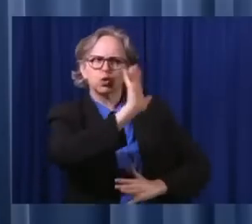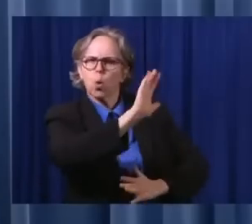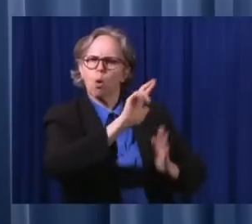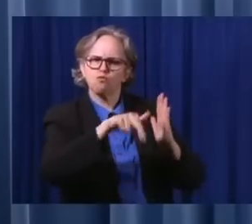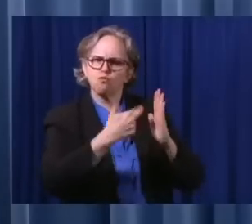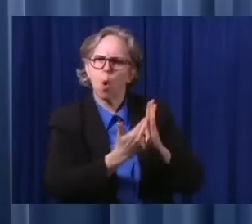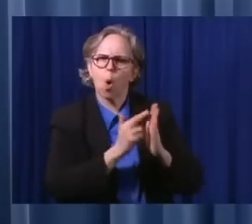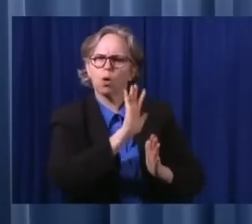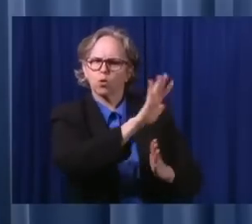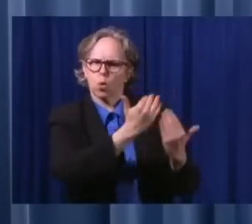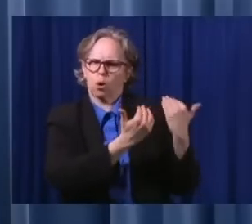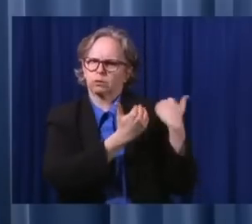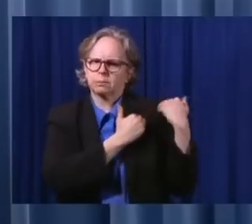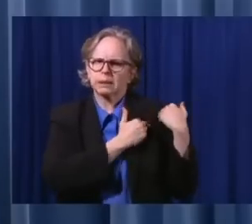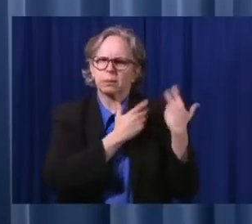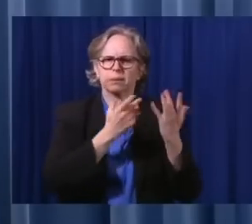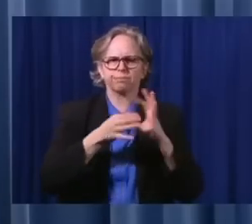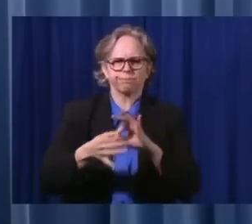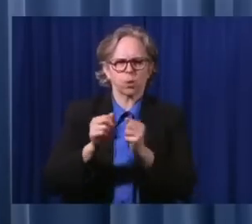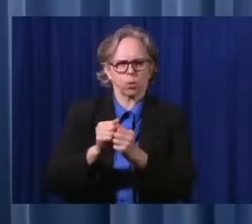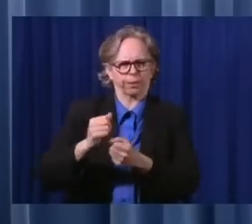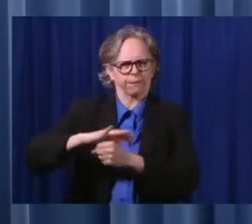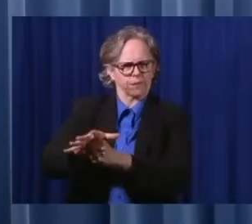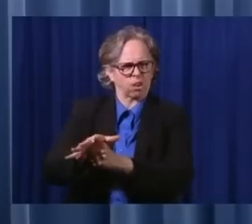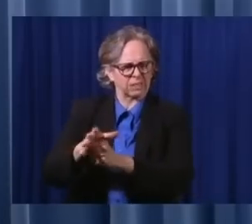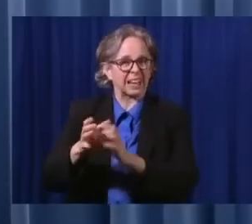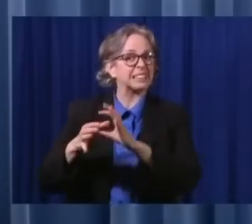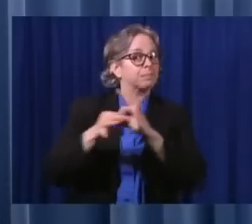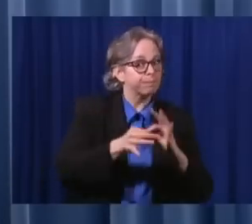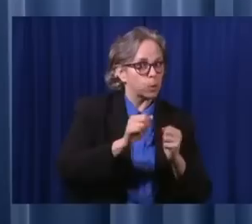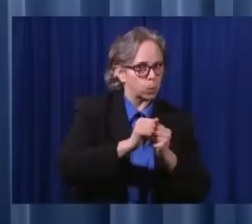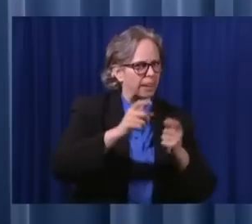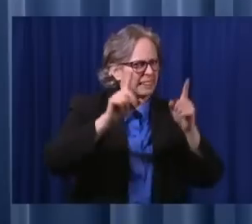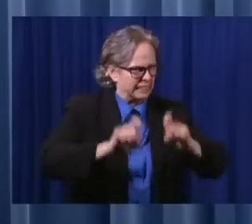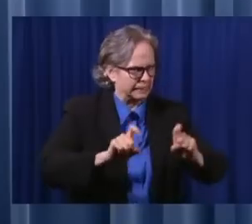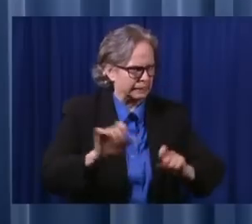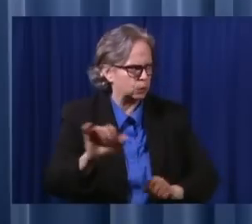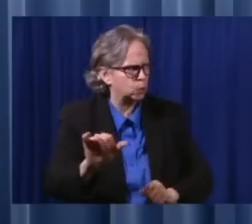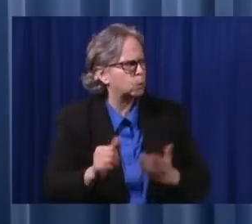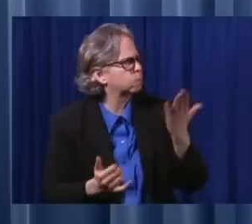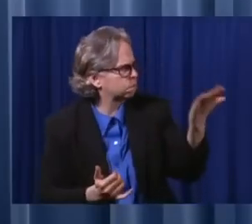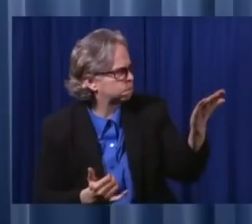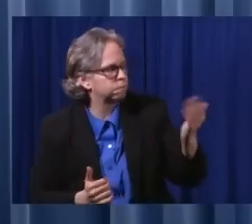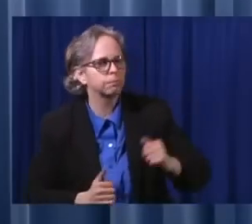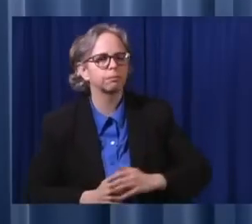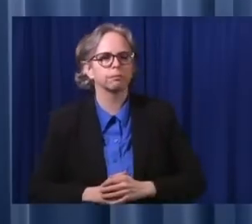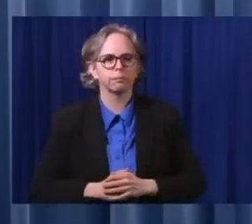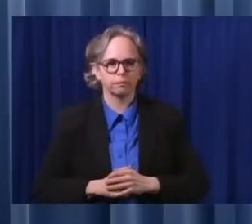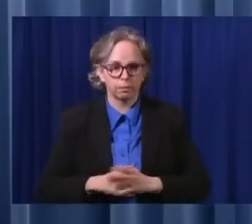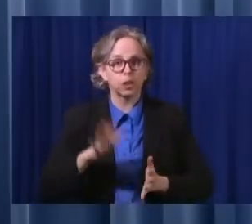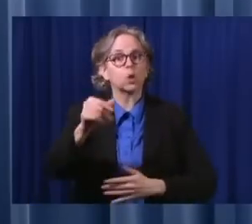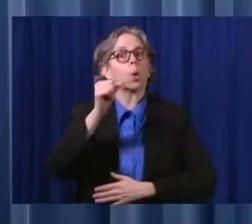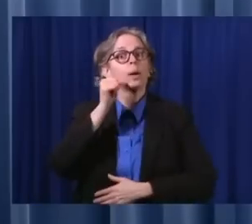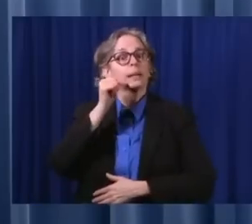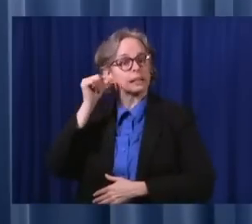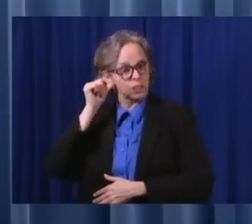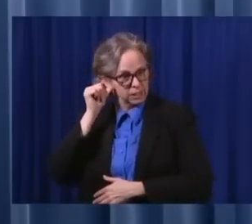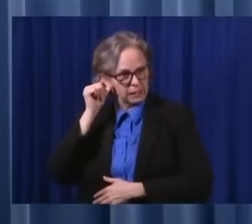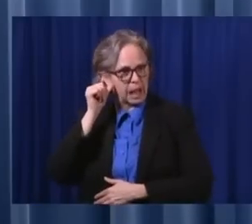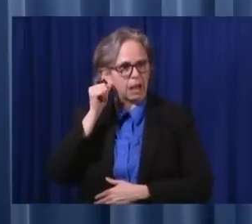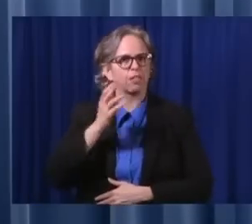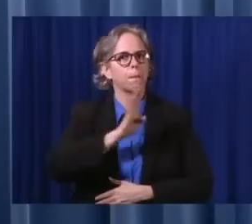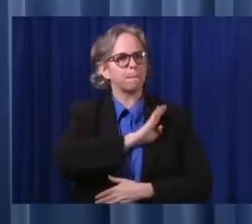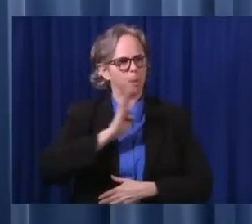in regard to testing for COVID-19. Yesterday, the Board of Pharmacy released updated